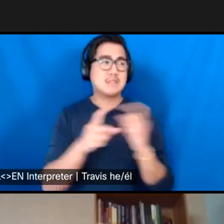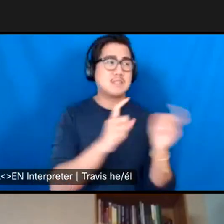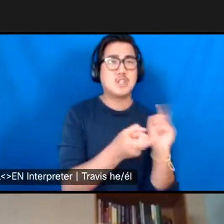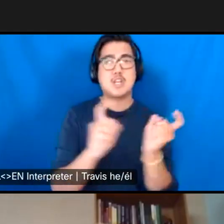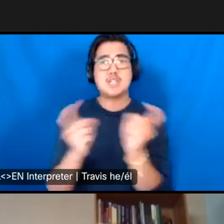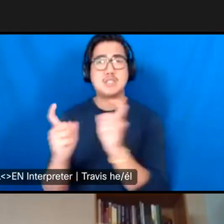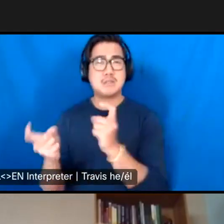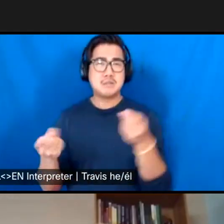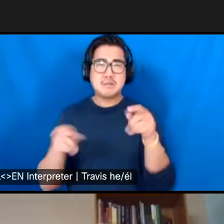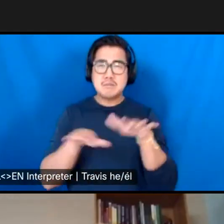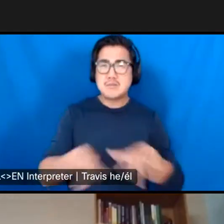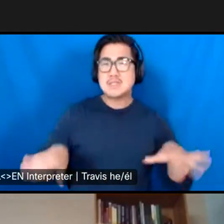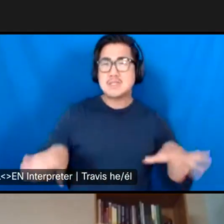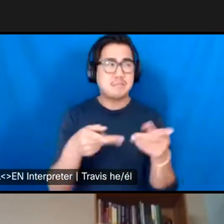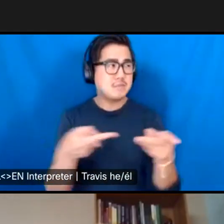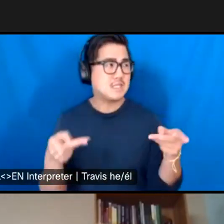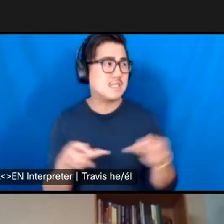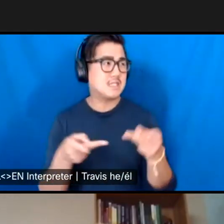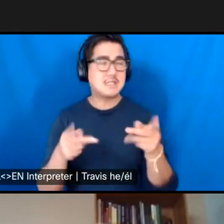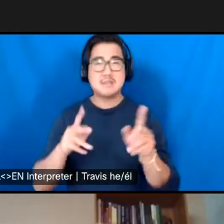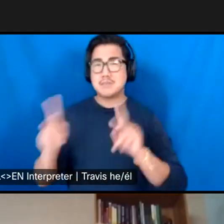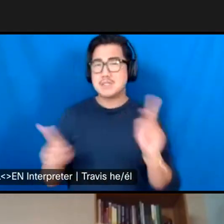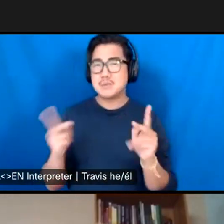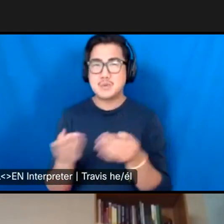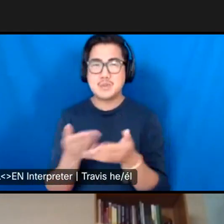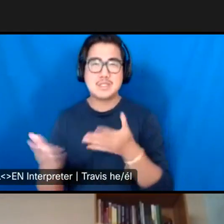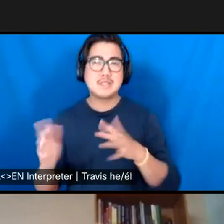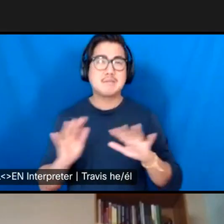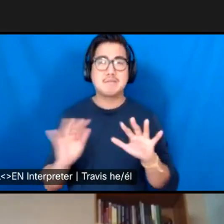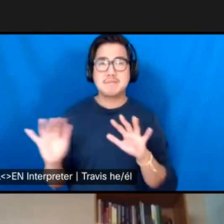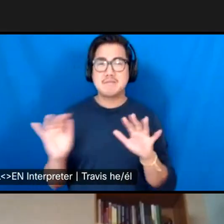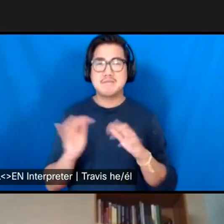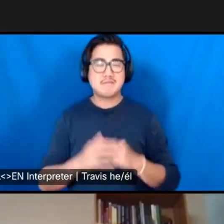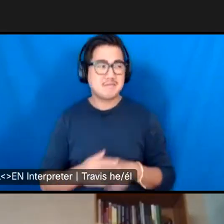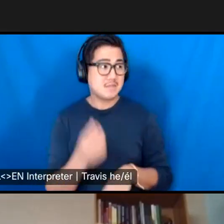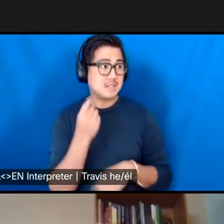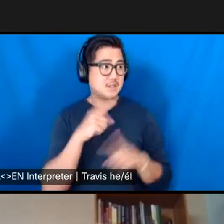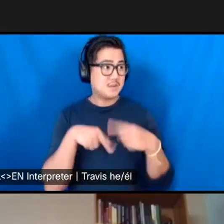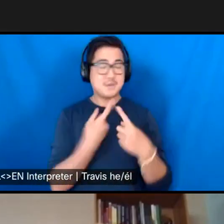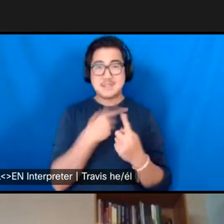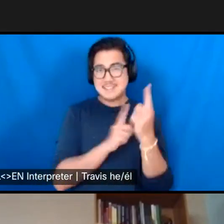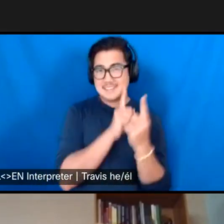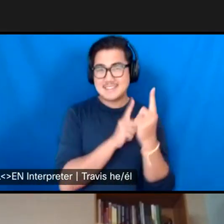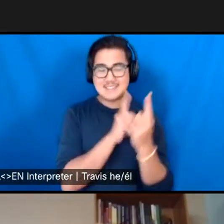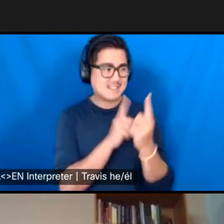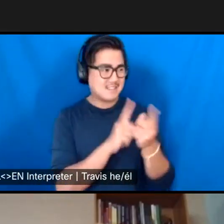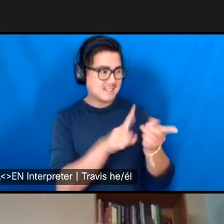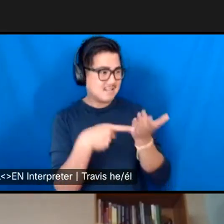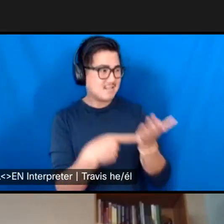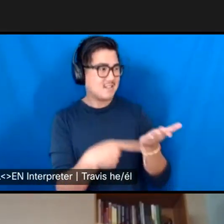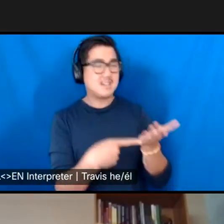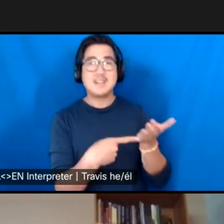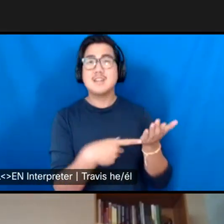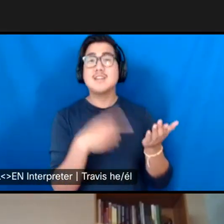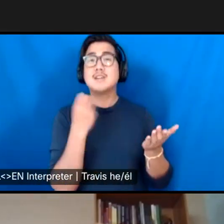to. So we begin that conversation and we make it a priority